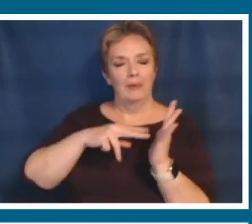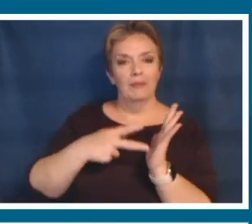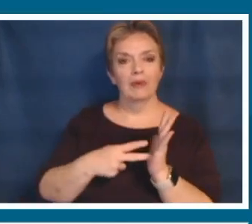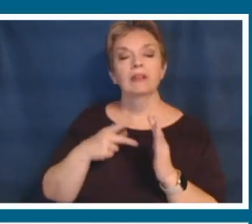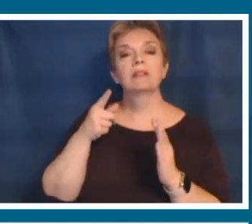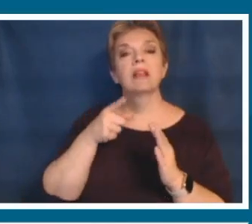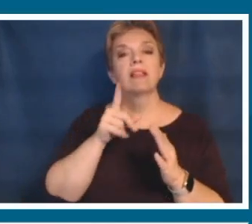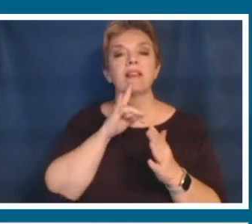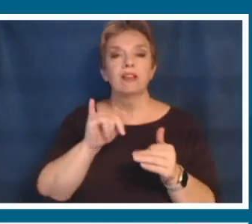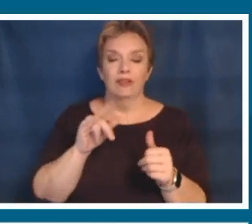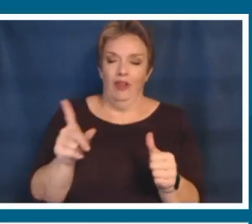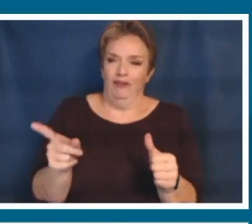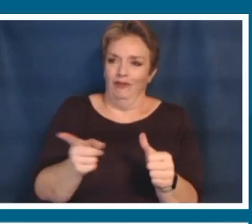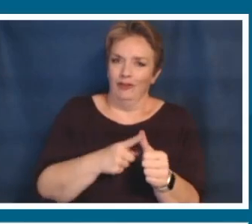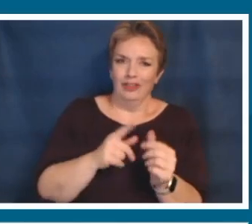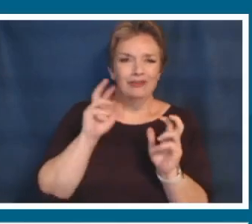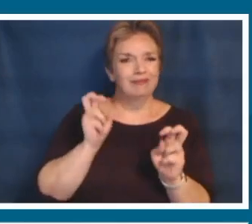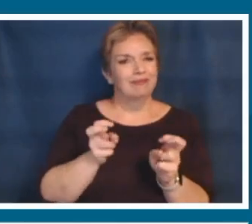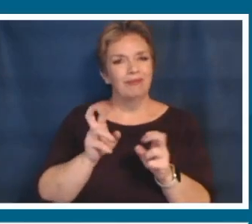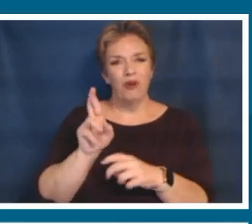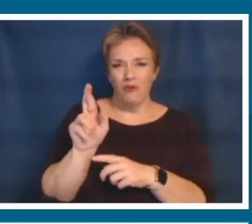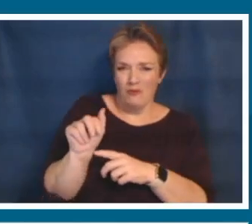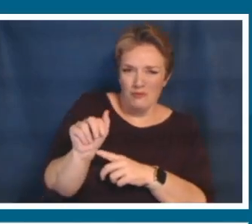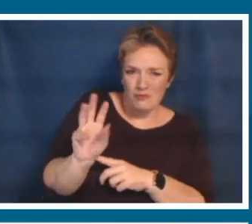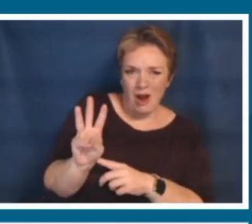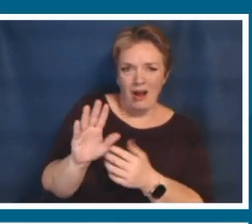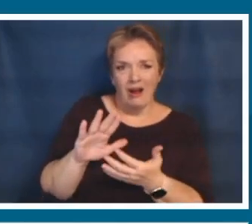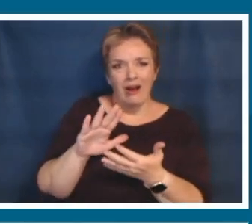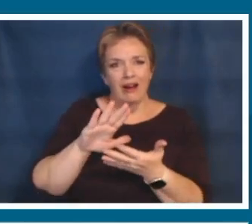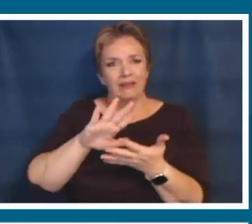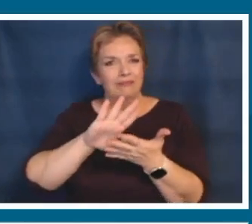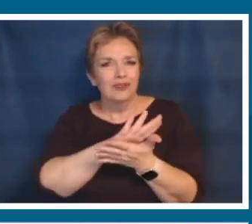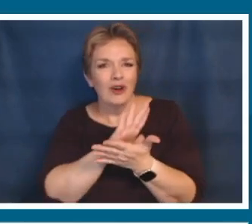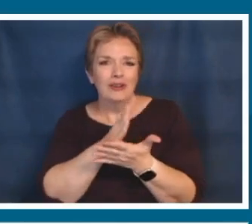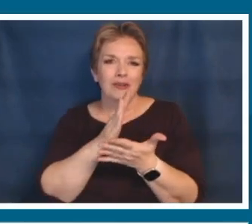the manuscripts, the journals, the sound recordings,